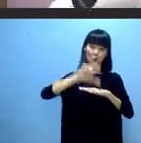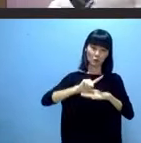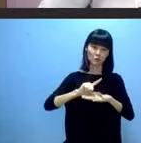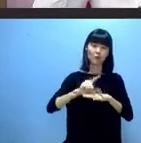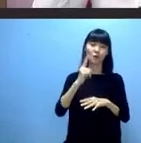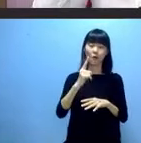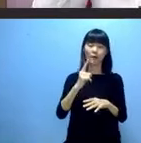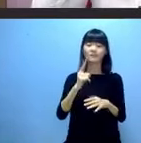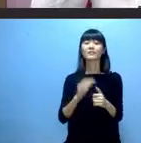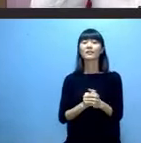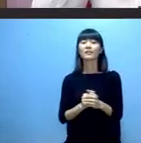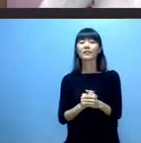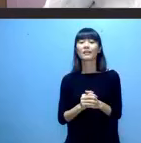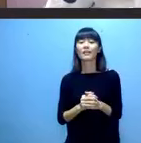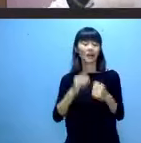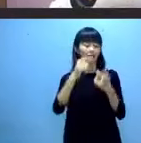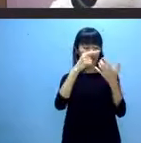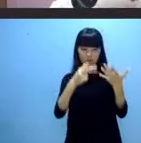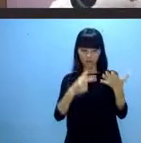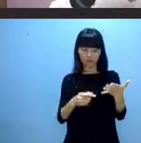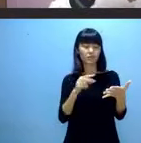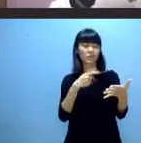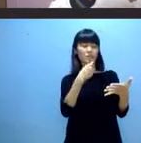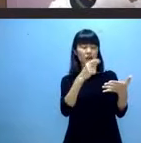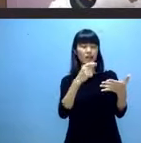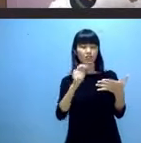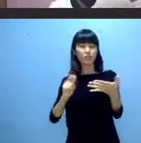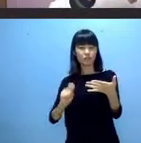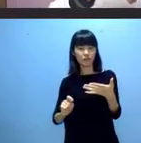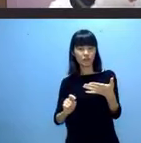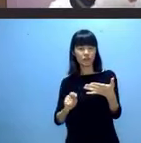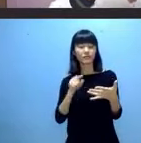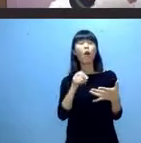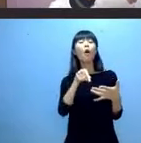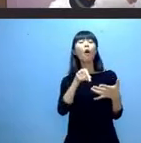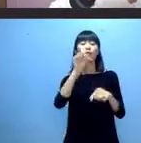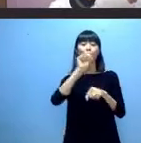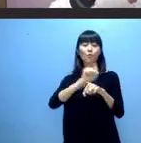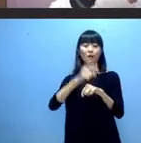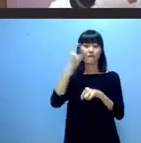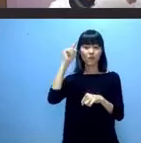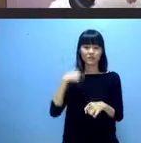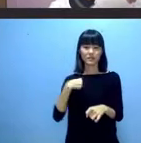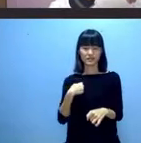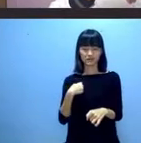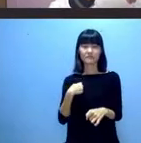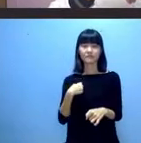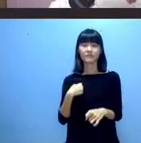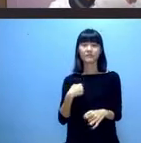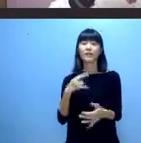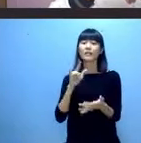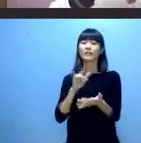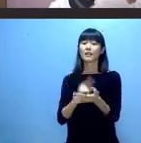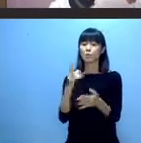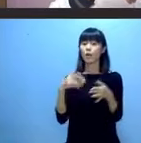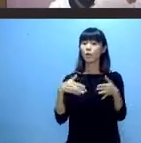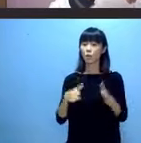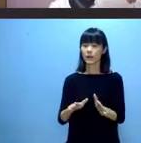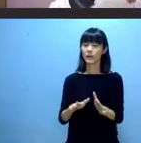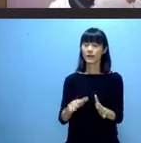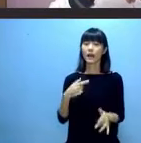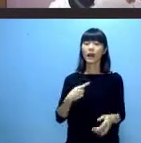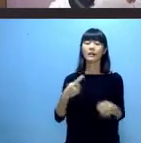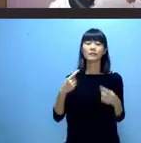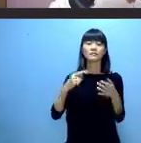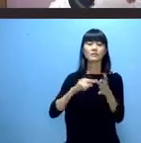the ones that I really love and you know, worked for me. So that's definitely one way. I started to exercise with